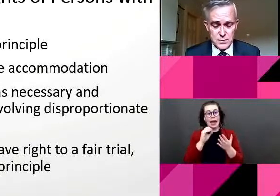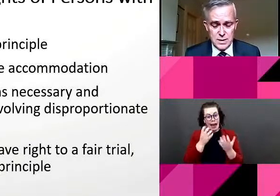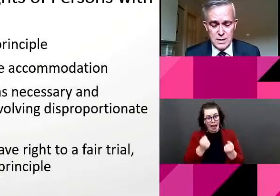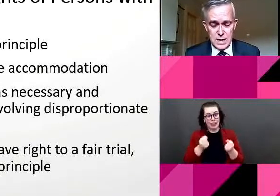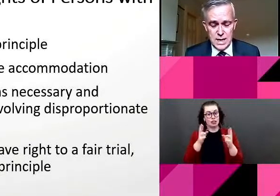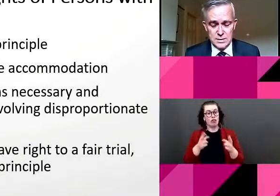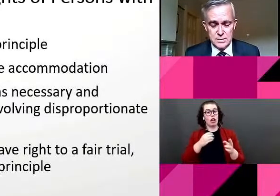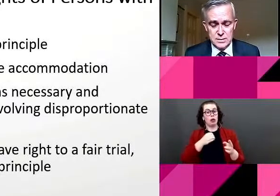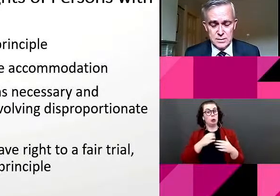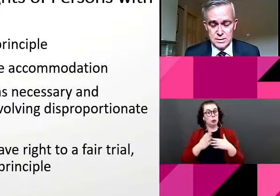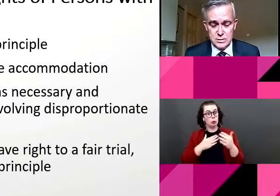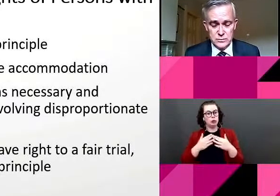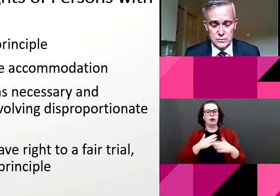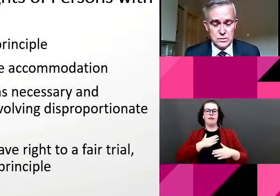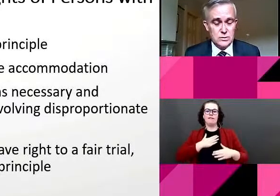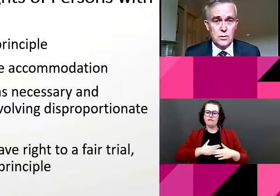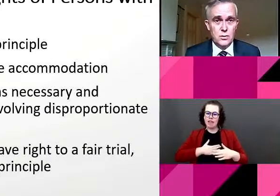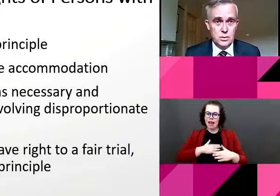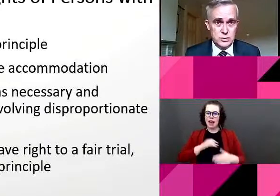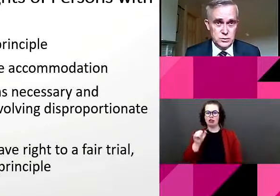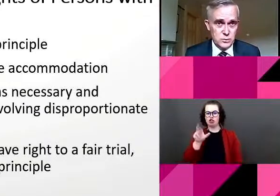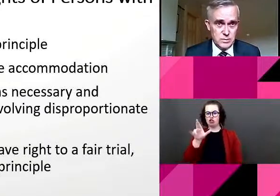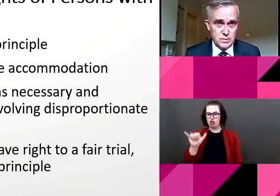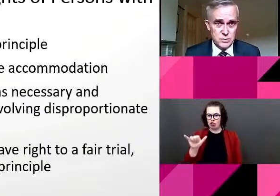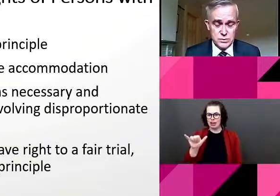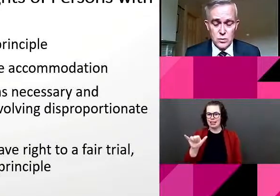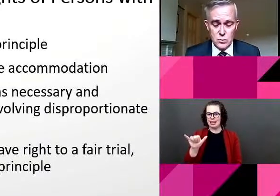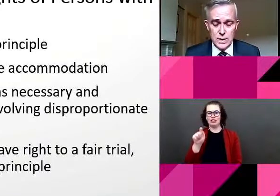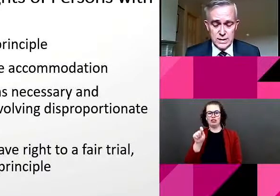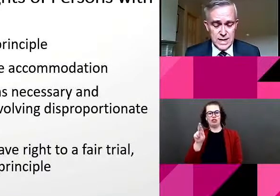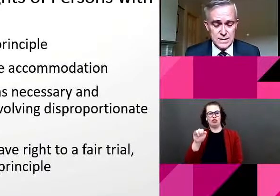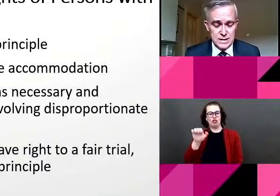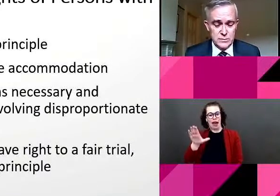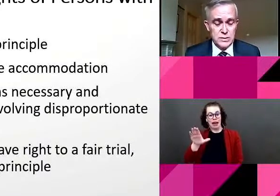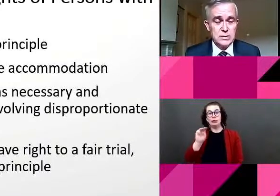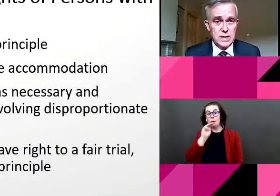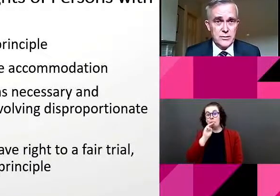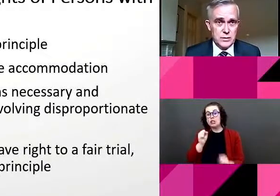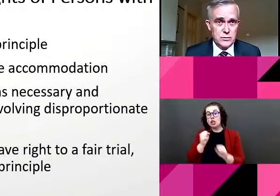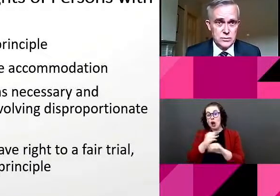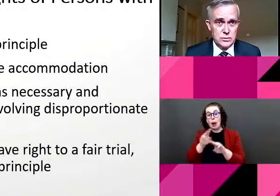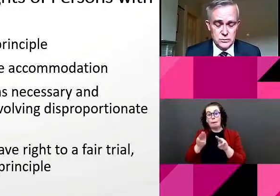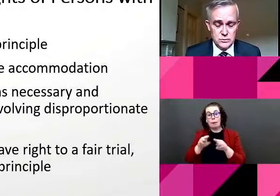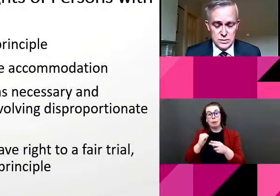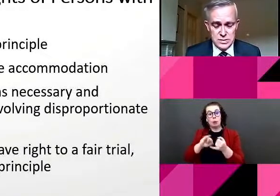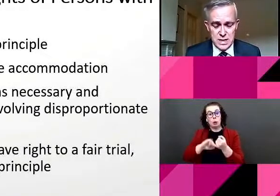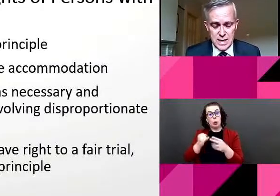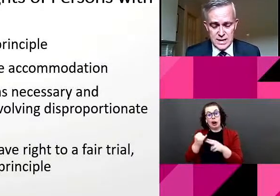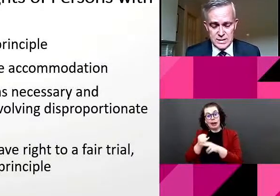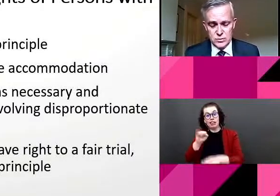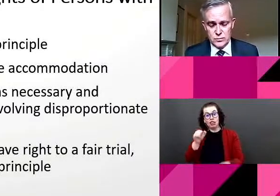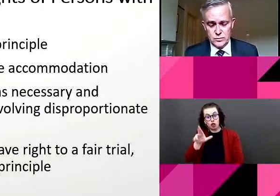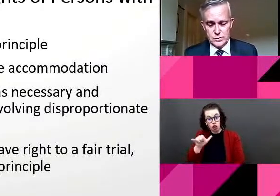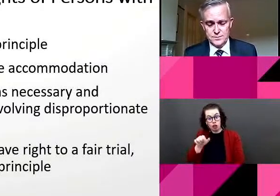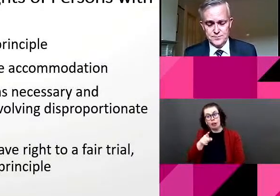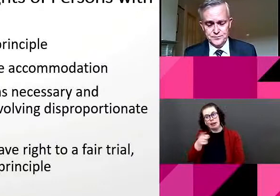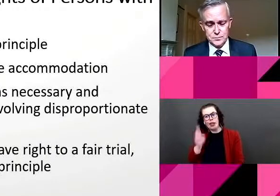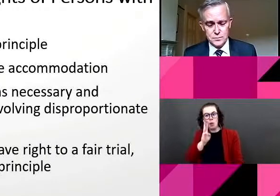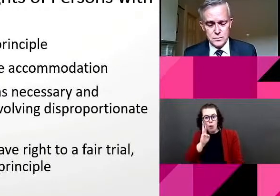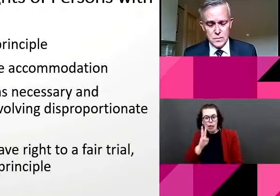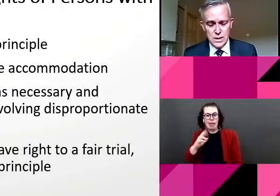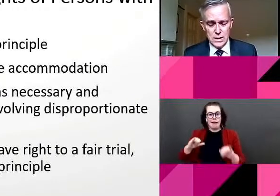trial. And this includes all the jury members who are willing and able to carry out their duties as